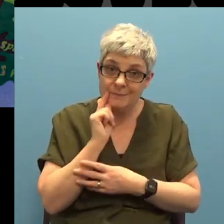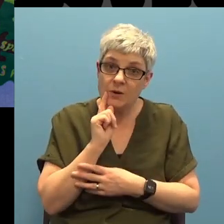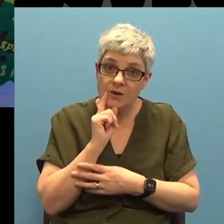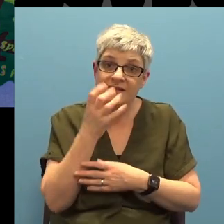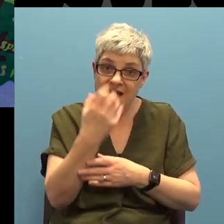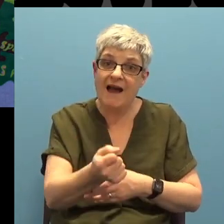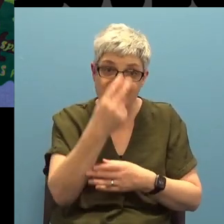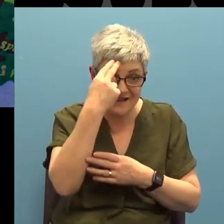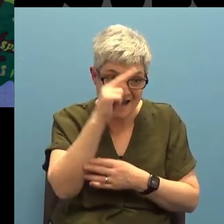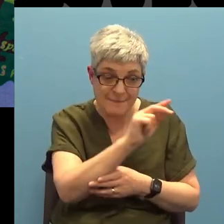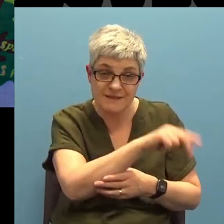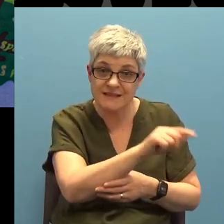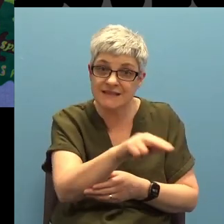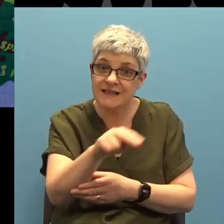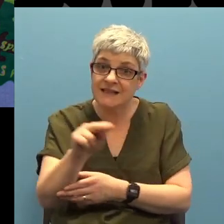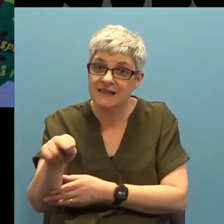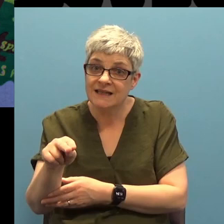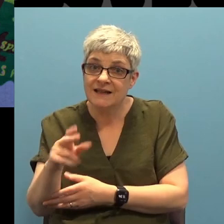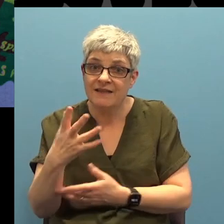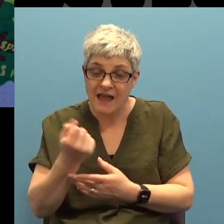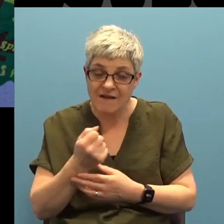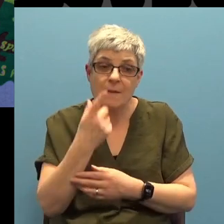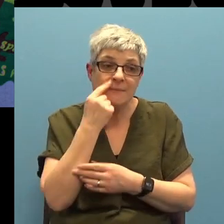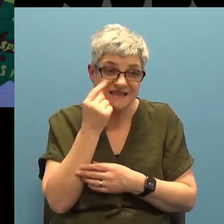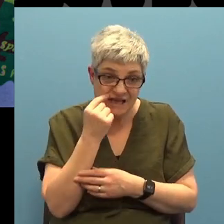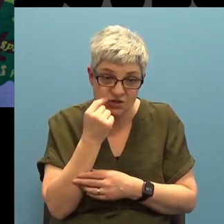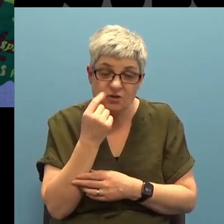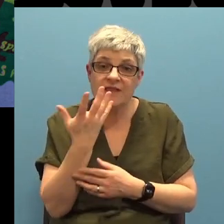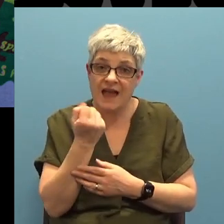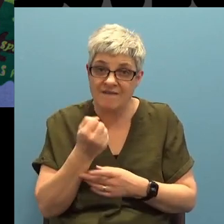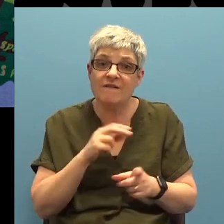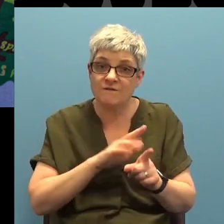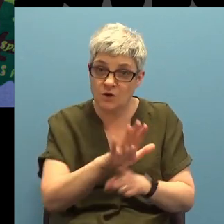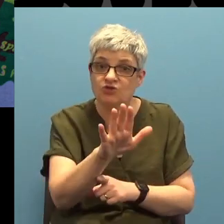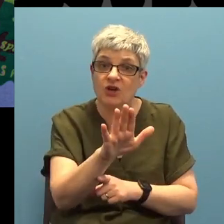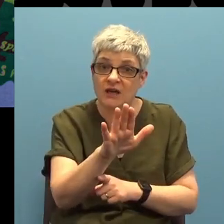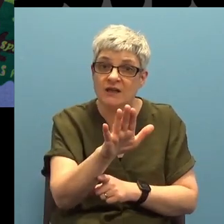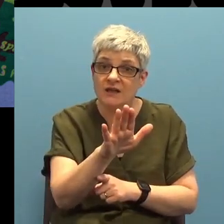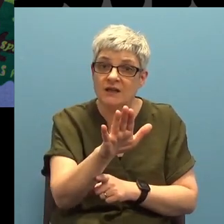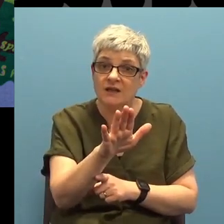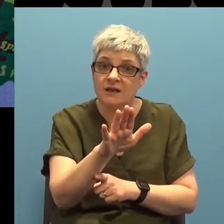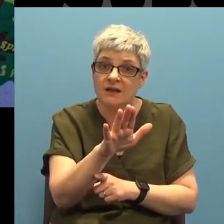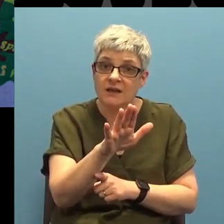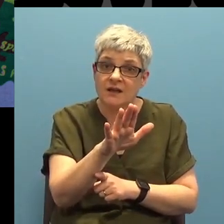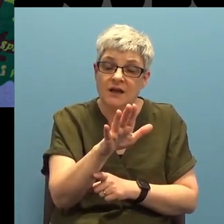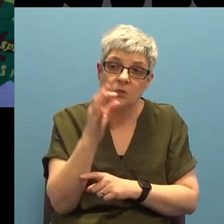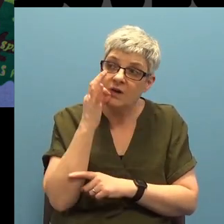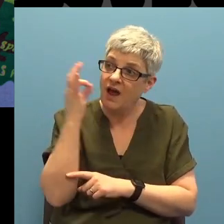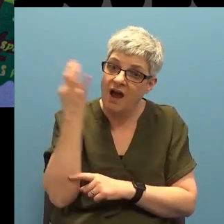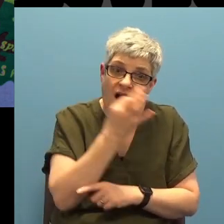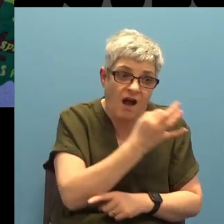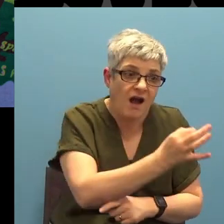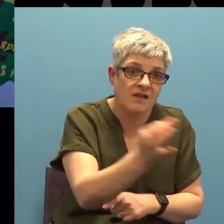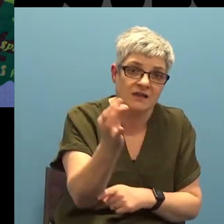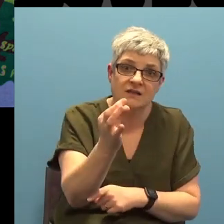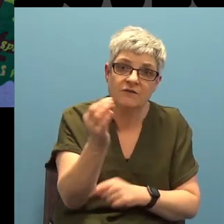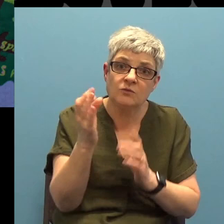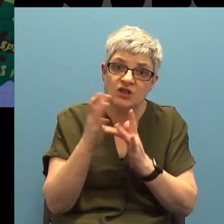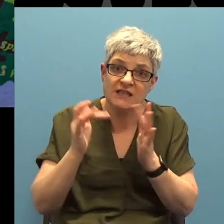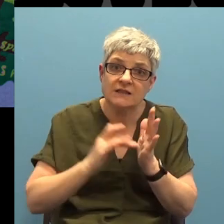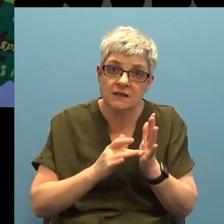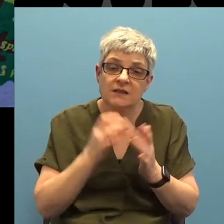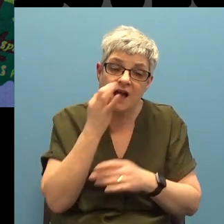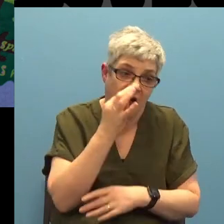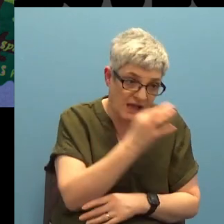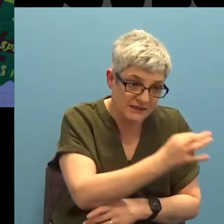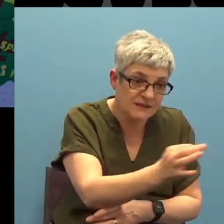name, a potential, a future. And we are called by Jesus and his ministry to go